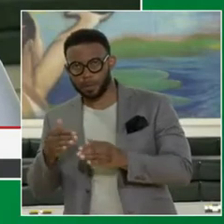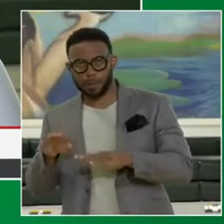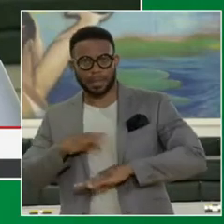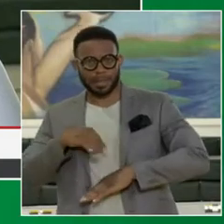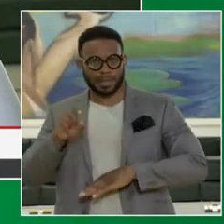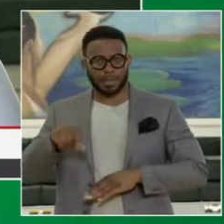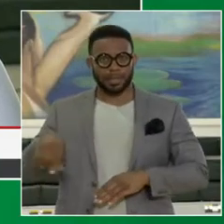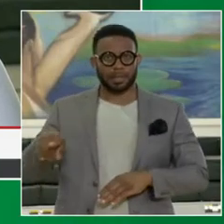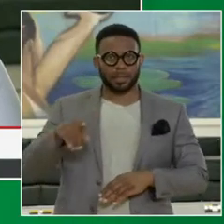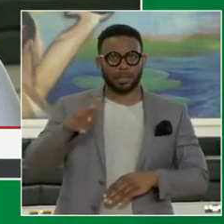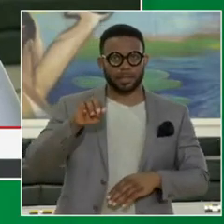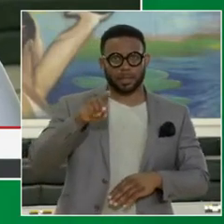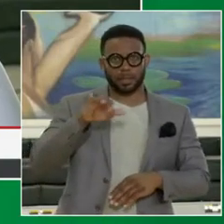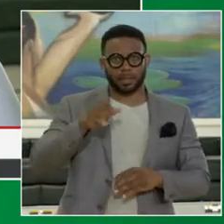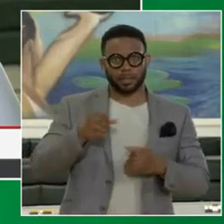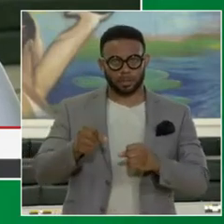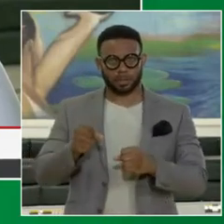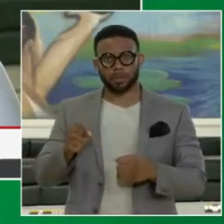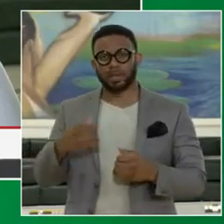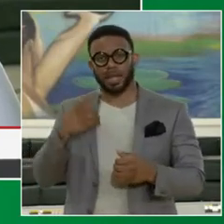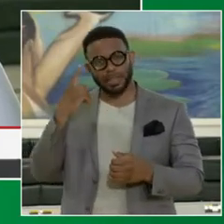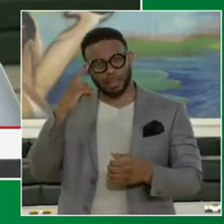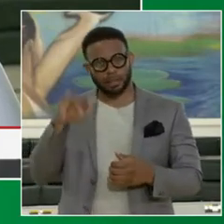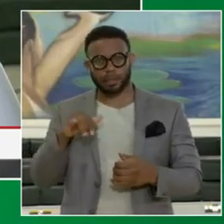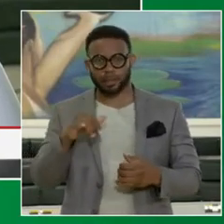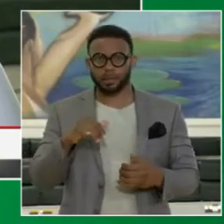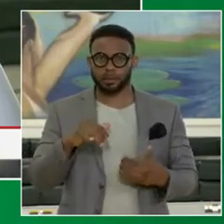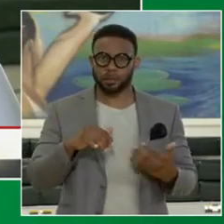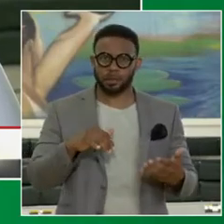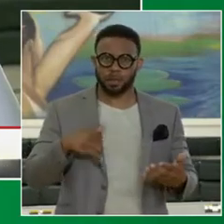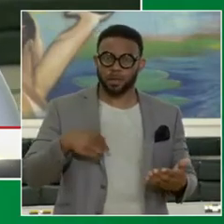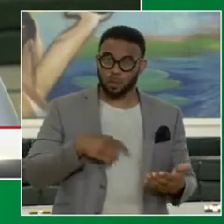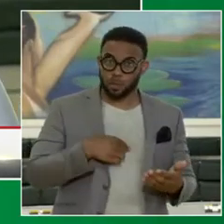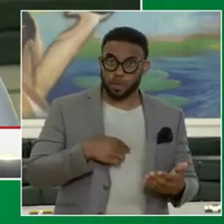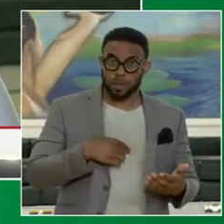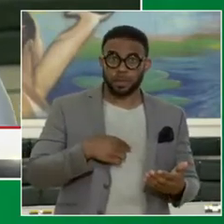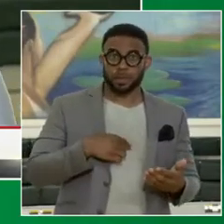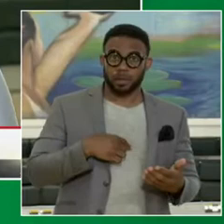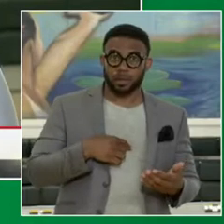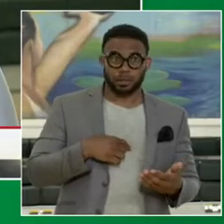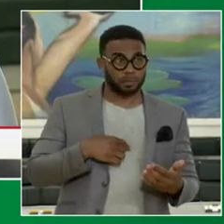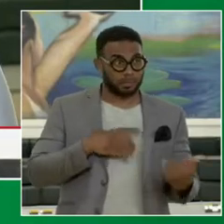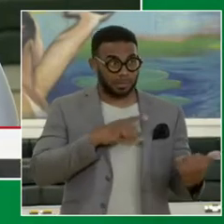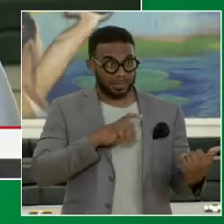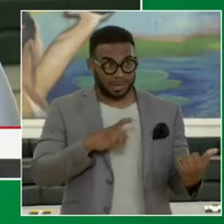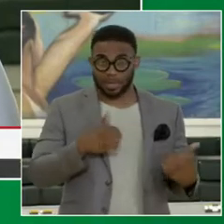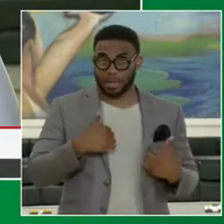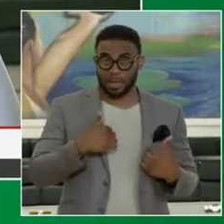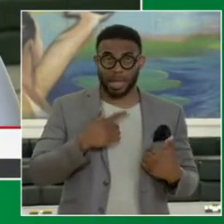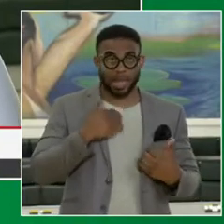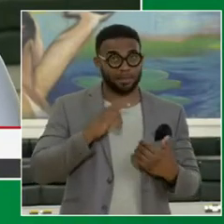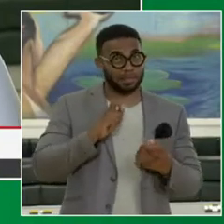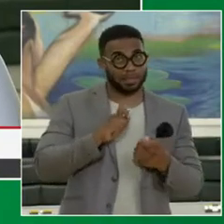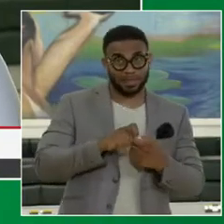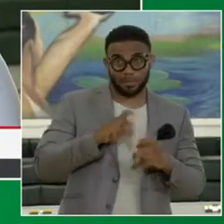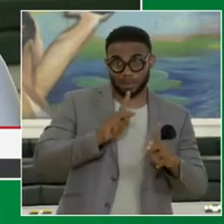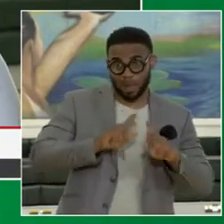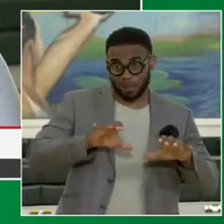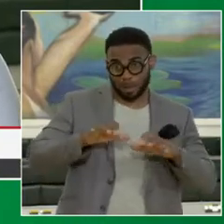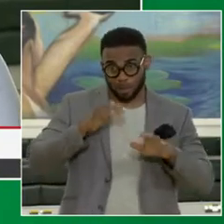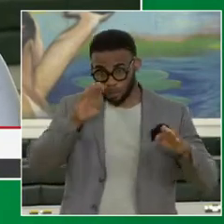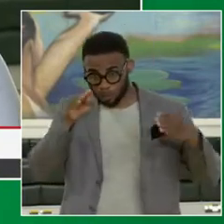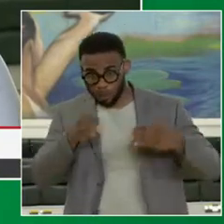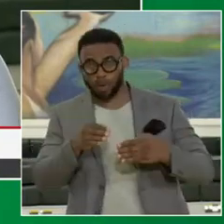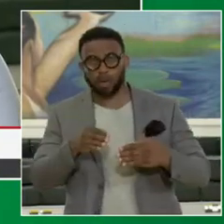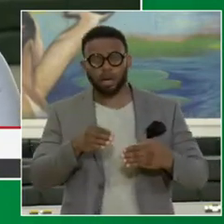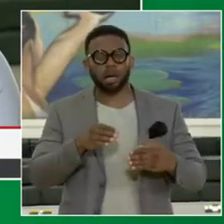needs of Kennedy Street. And so I think that, Dell and I have specific populations that we're